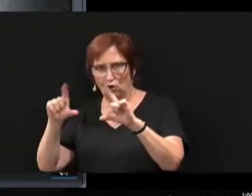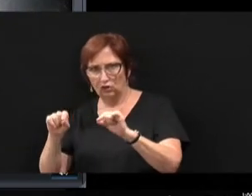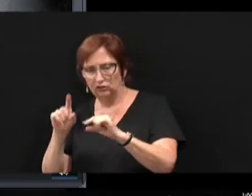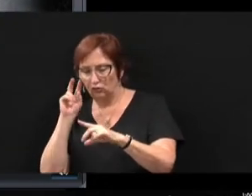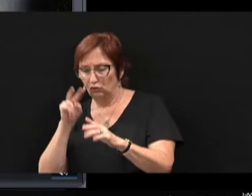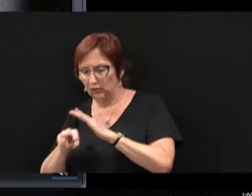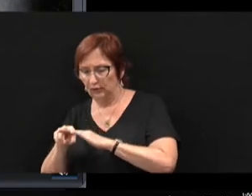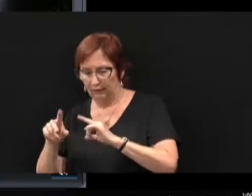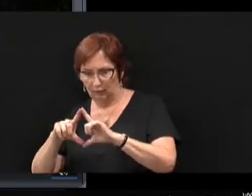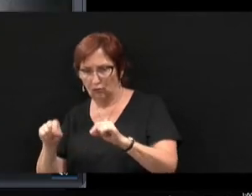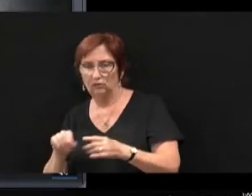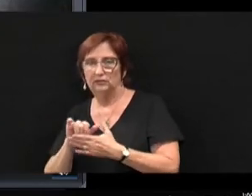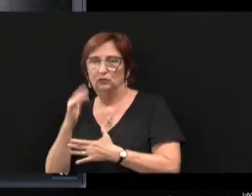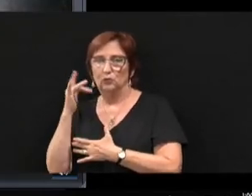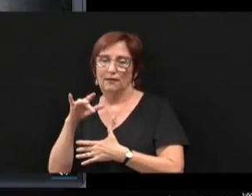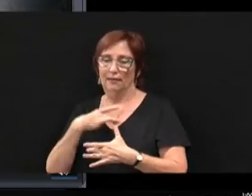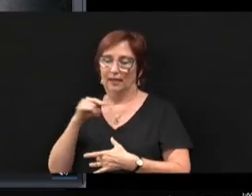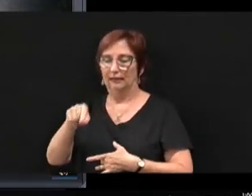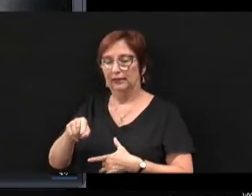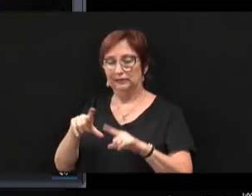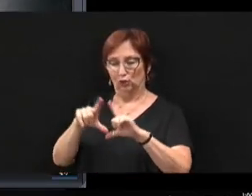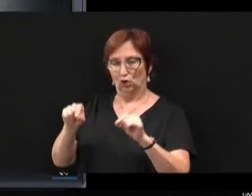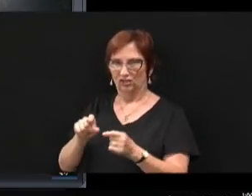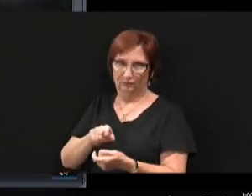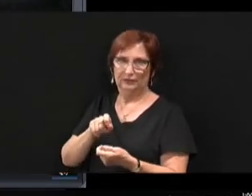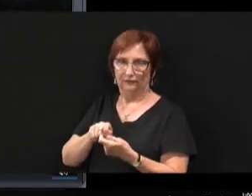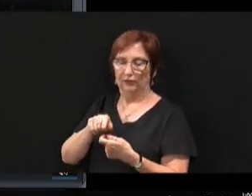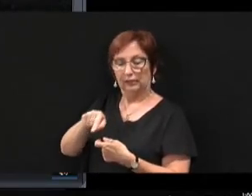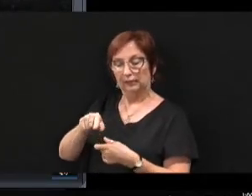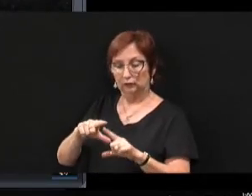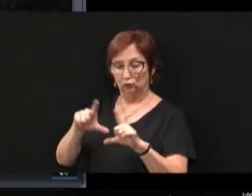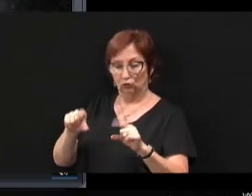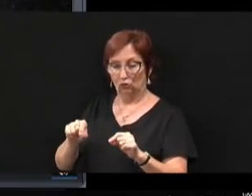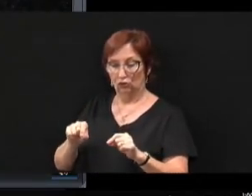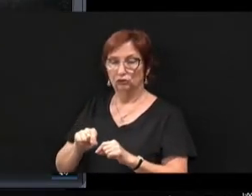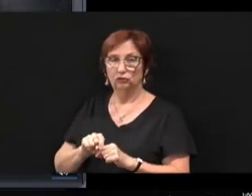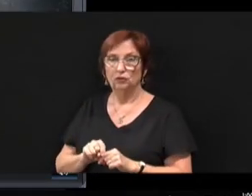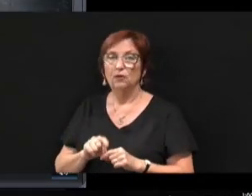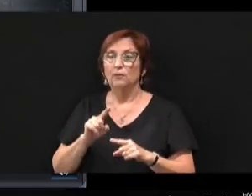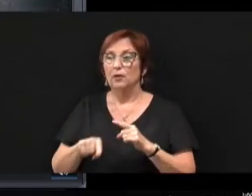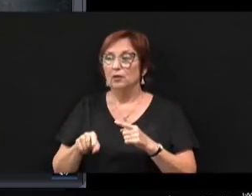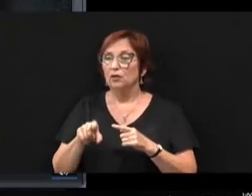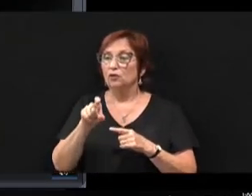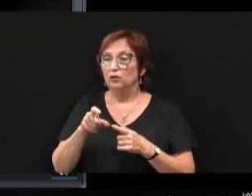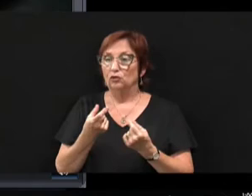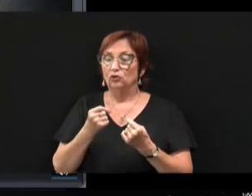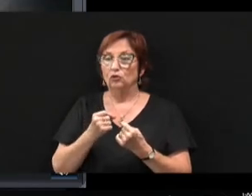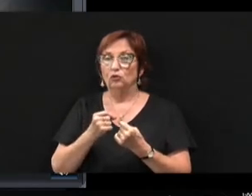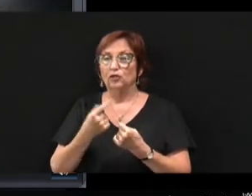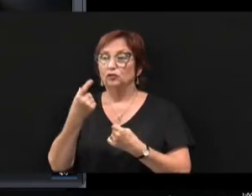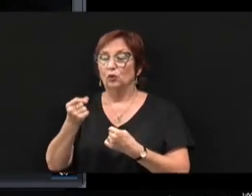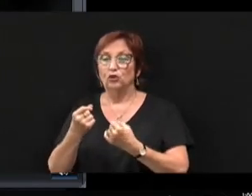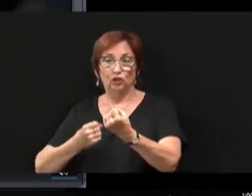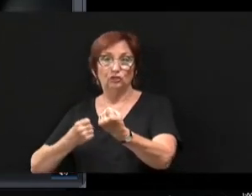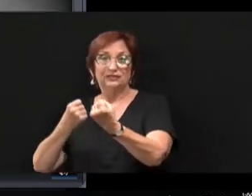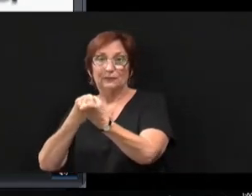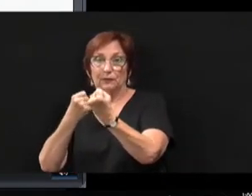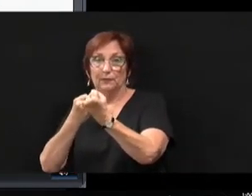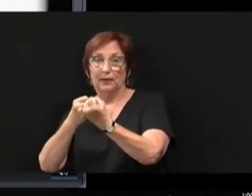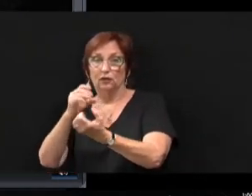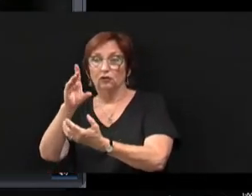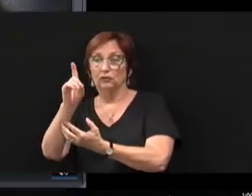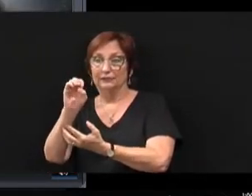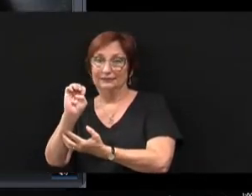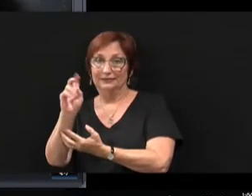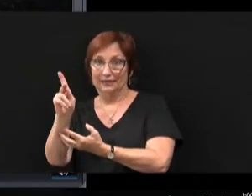like this card best. So what you need to do is go to your supplemental deck and